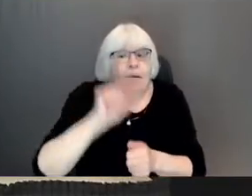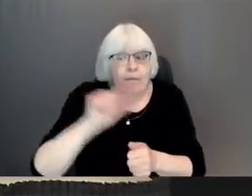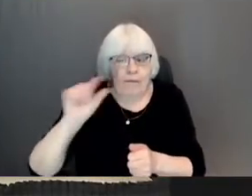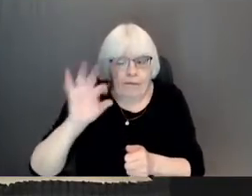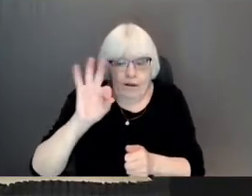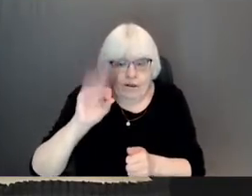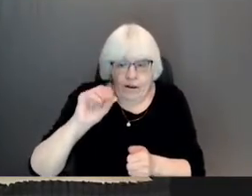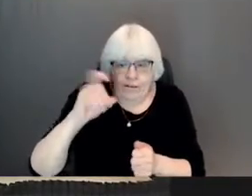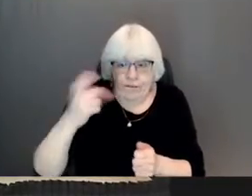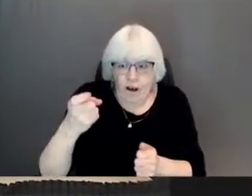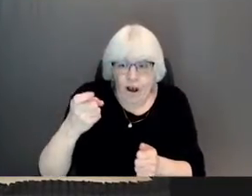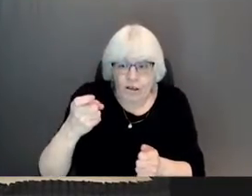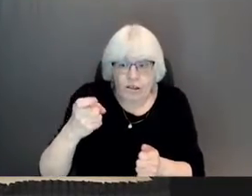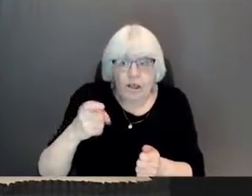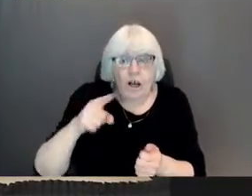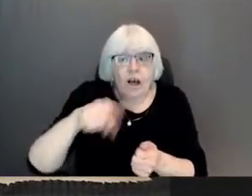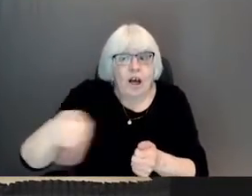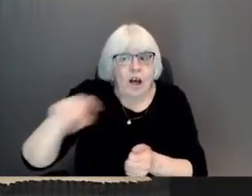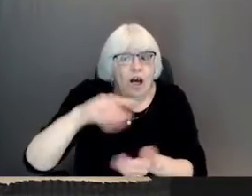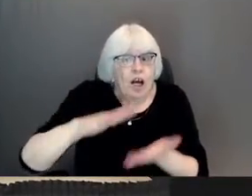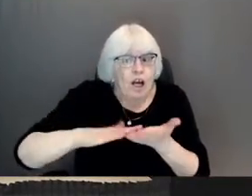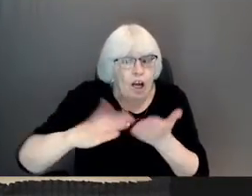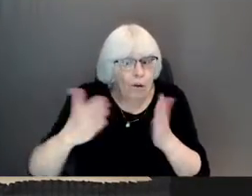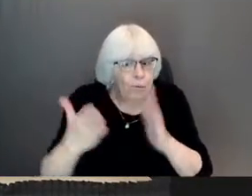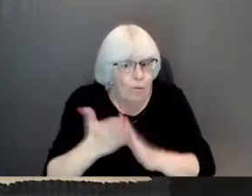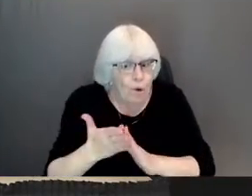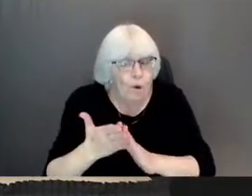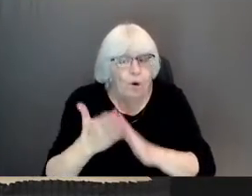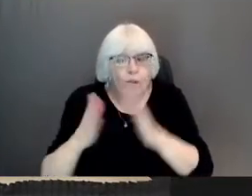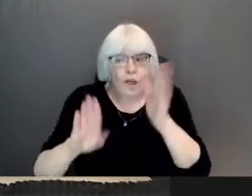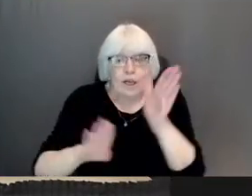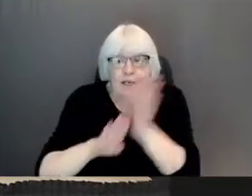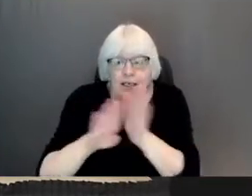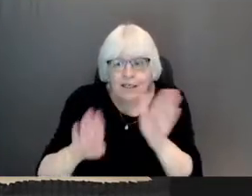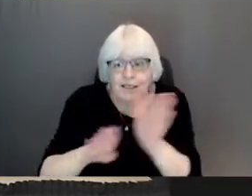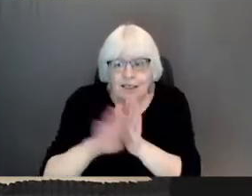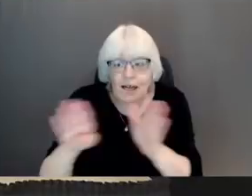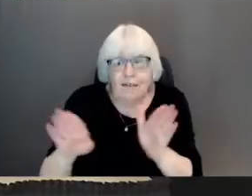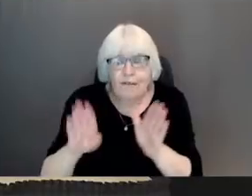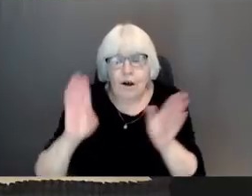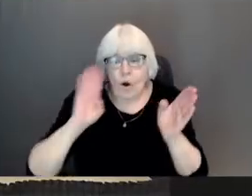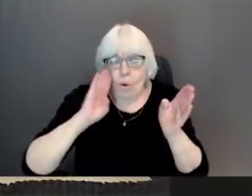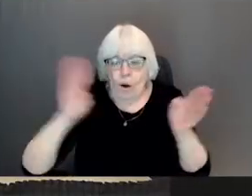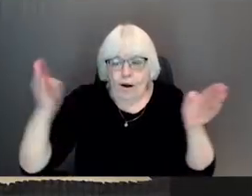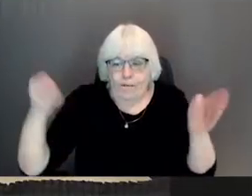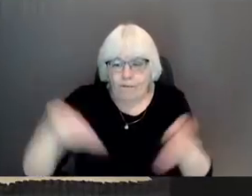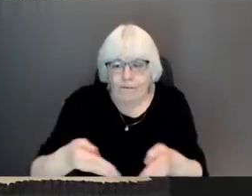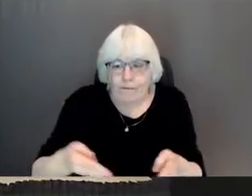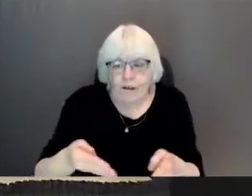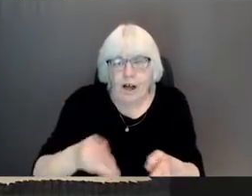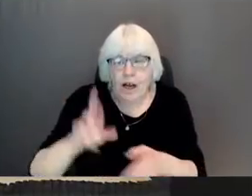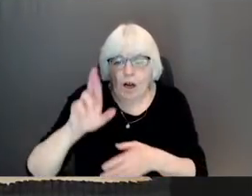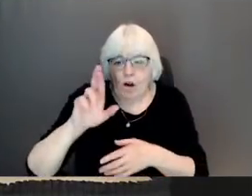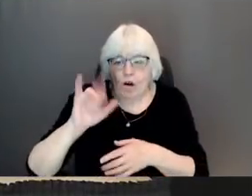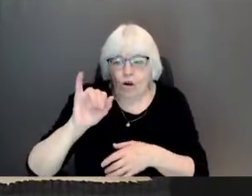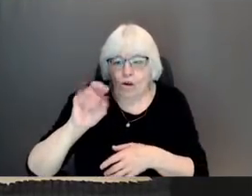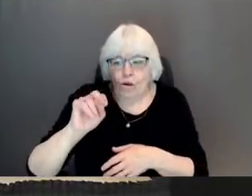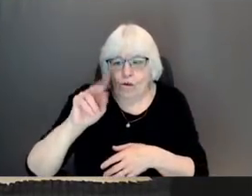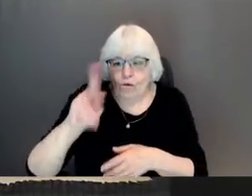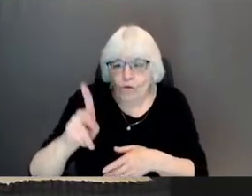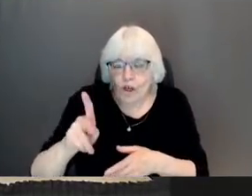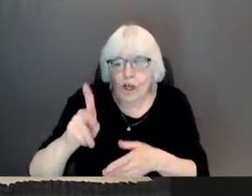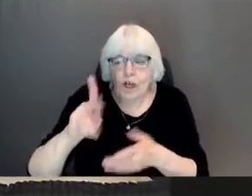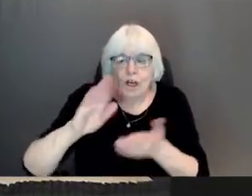community centers, rinks, legions, etc. in the coming days because we know many of those community facilities